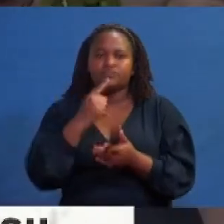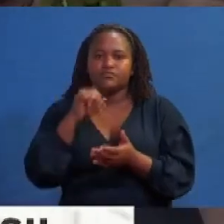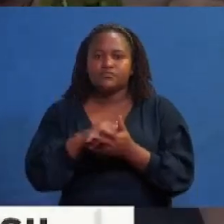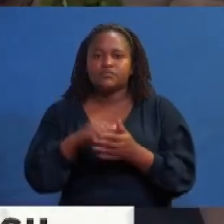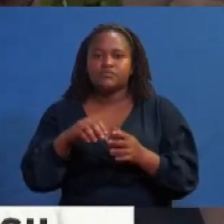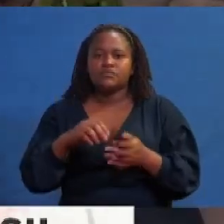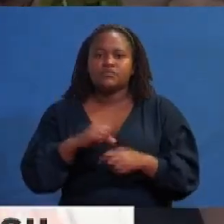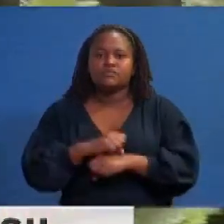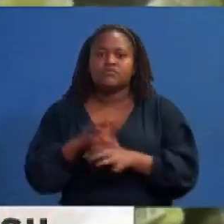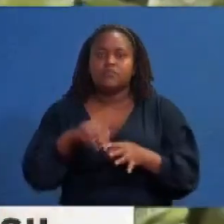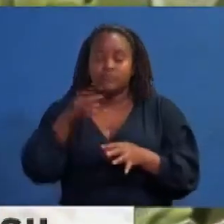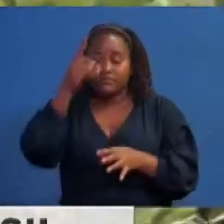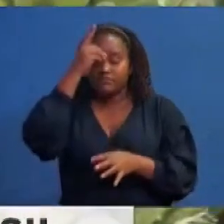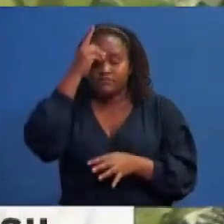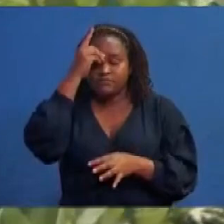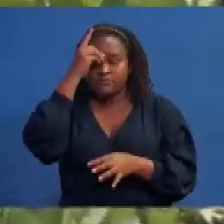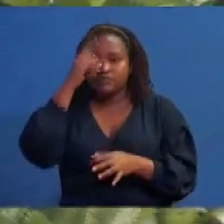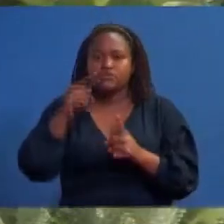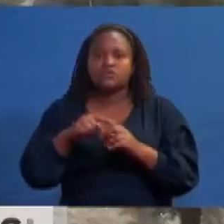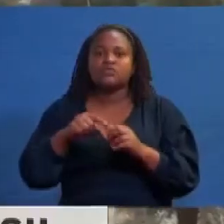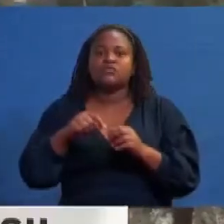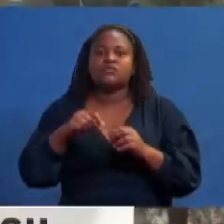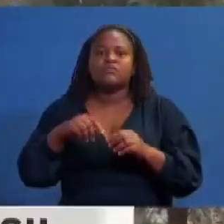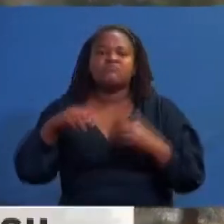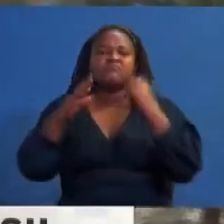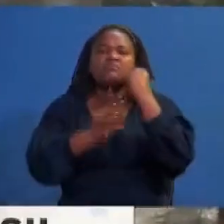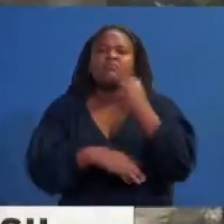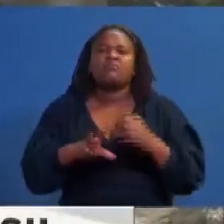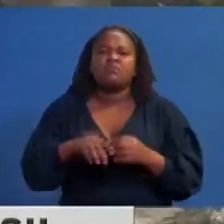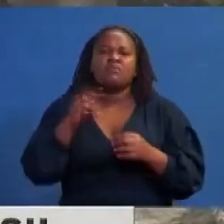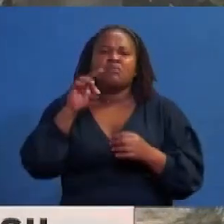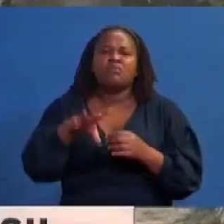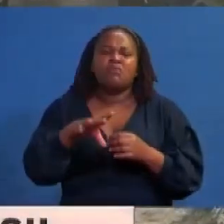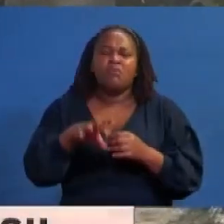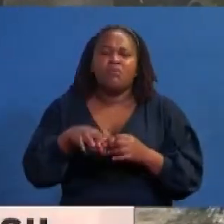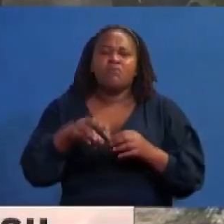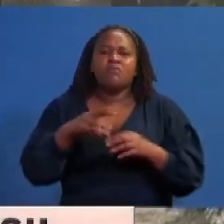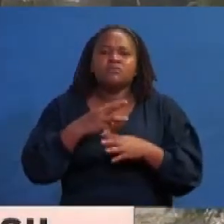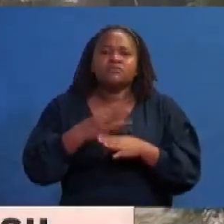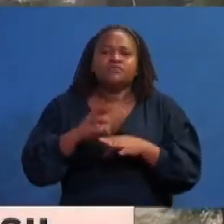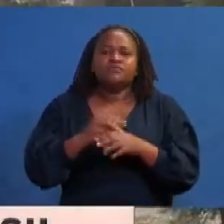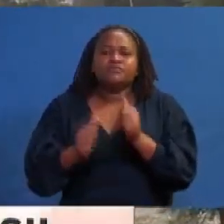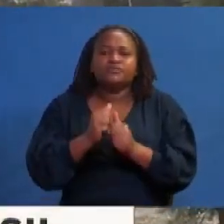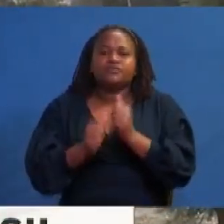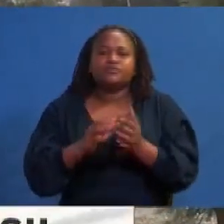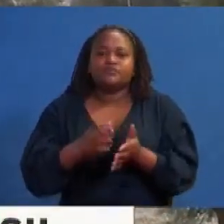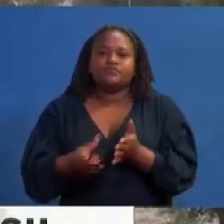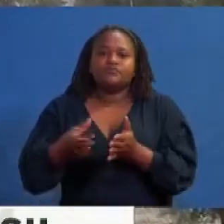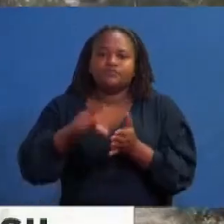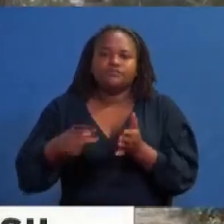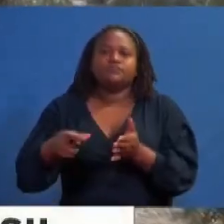the outbreak of waterborne diseases to improper disposal of liquid and solid waste, which they warned could escalate into